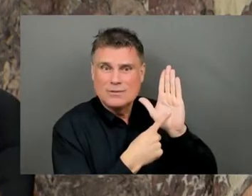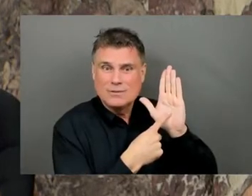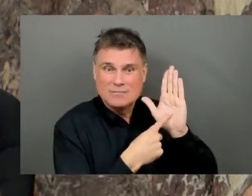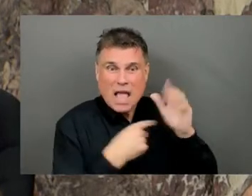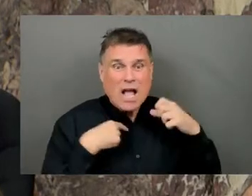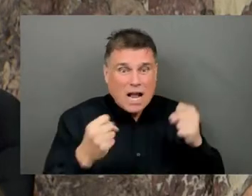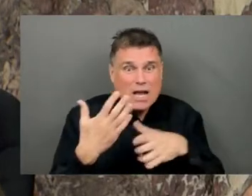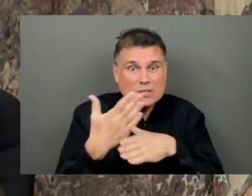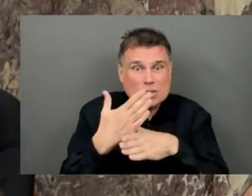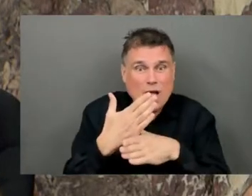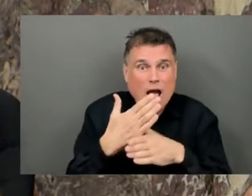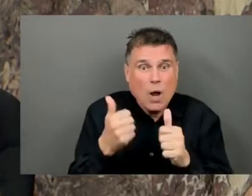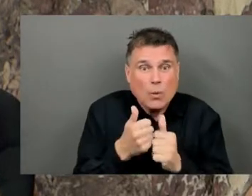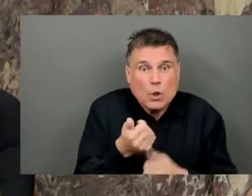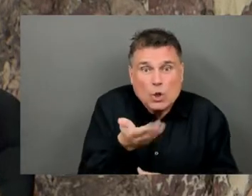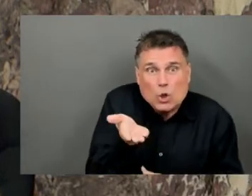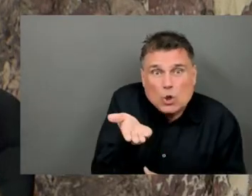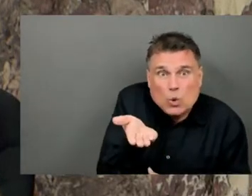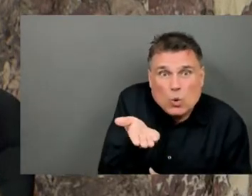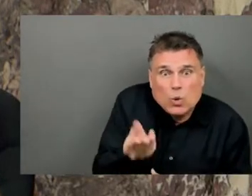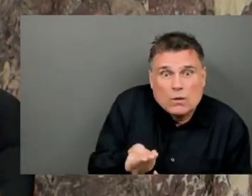is clear, honourable speaker.